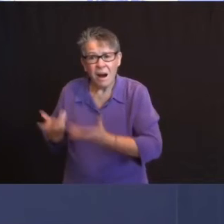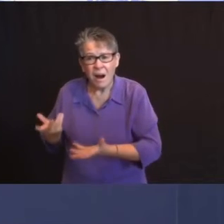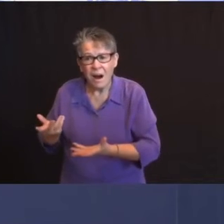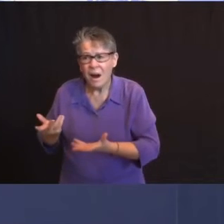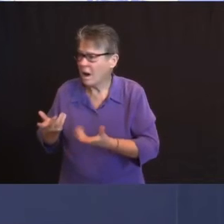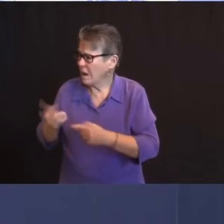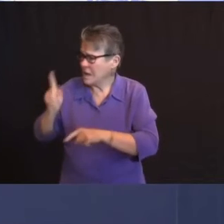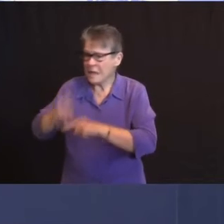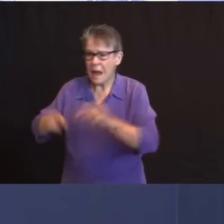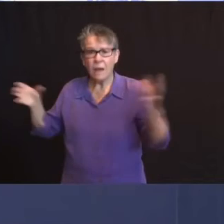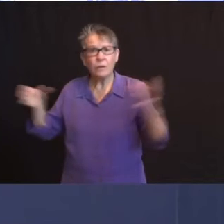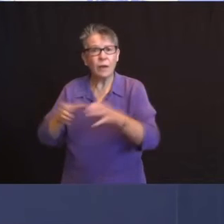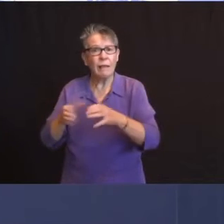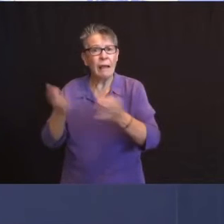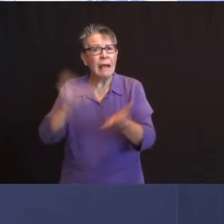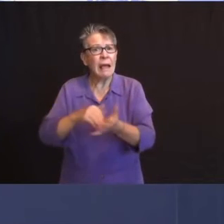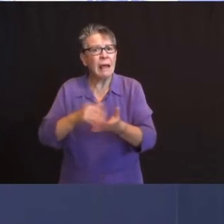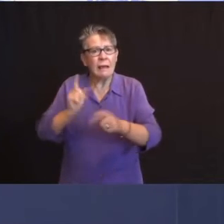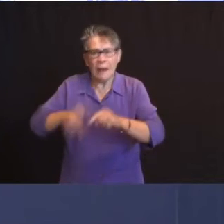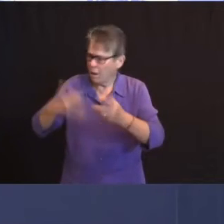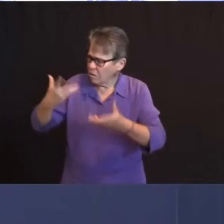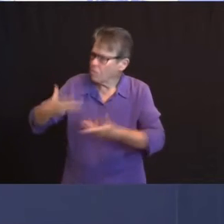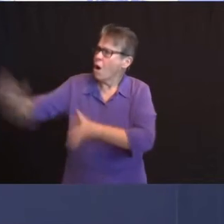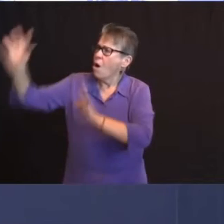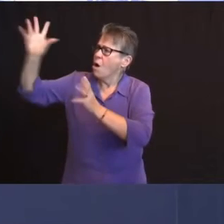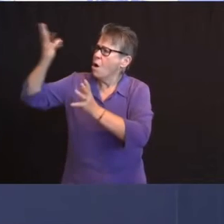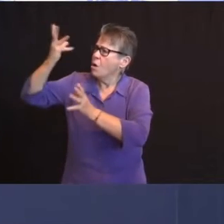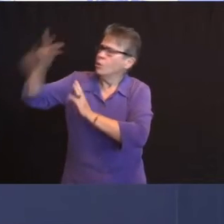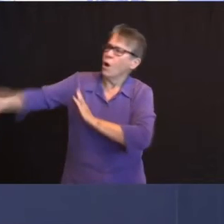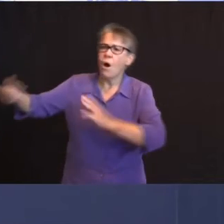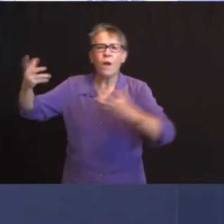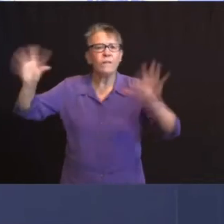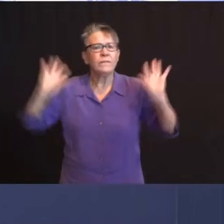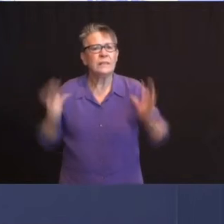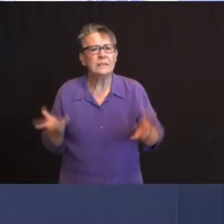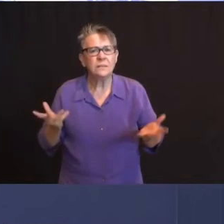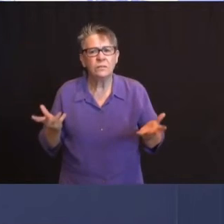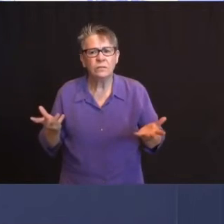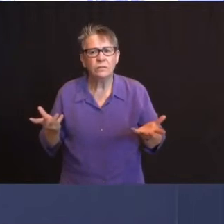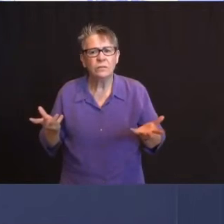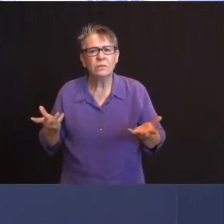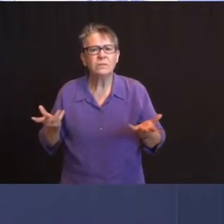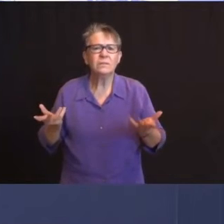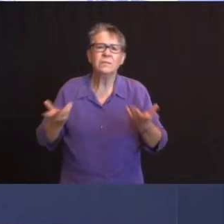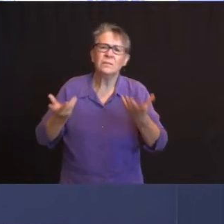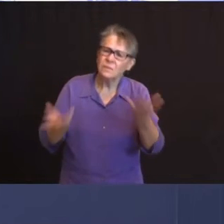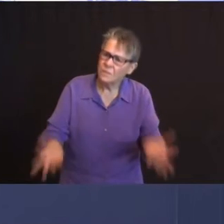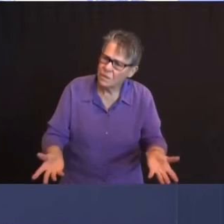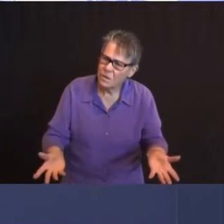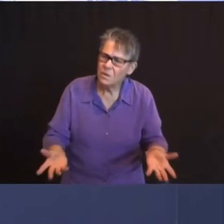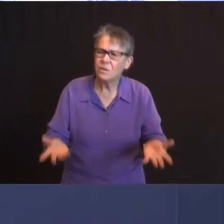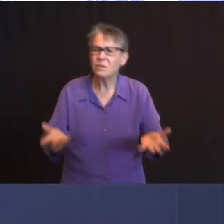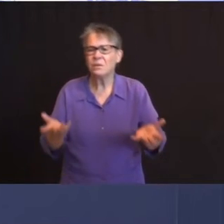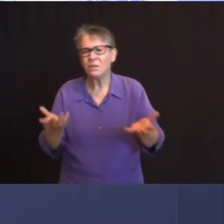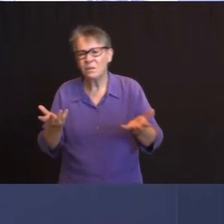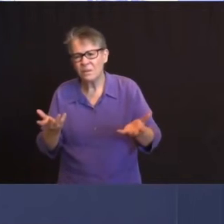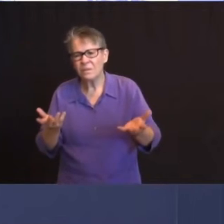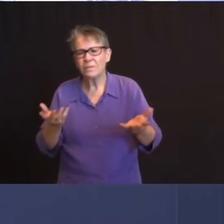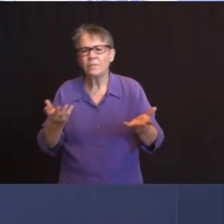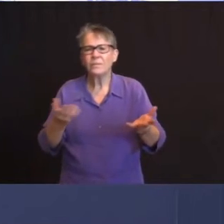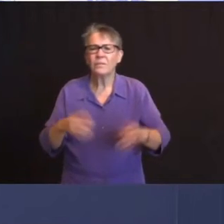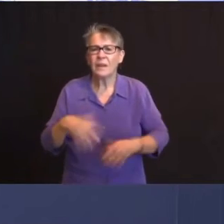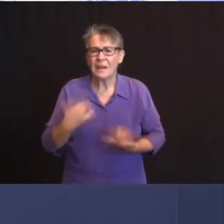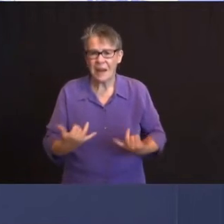daily report, as the governor shared, our hospitals reported 3,346 hospitalizations of COVID-19 positive patients